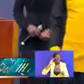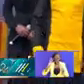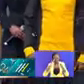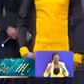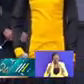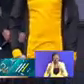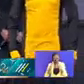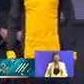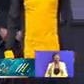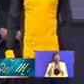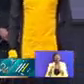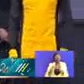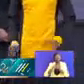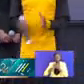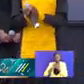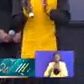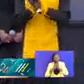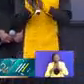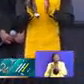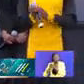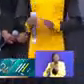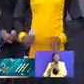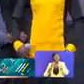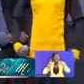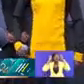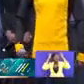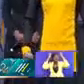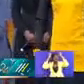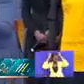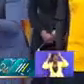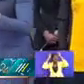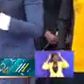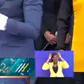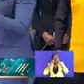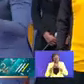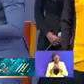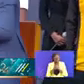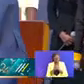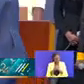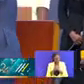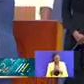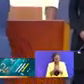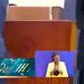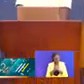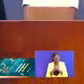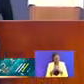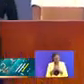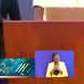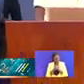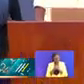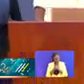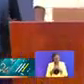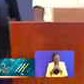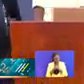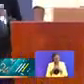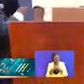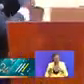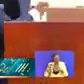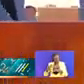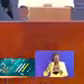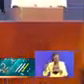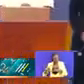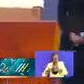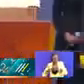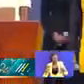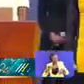systems of Darkness if you're not a Kenyan don't worry that's that's our local language every territory